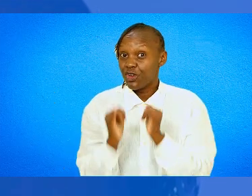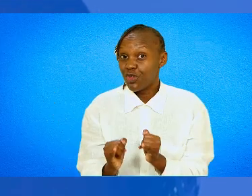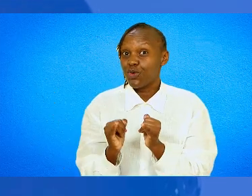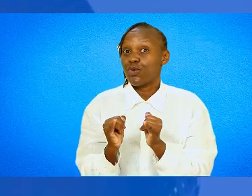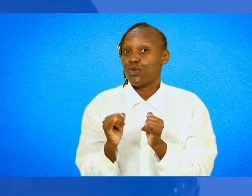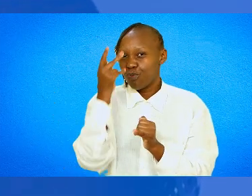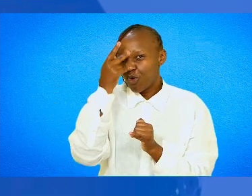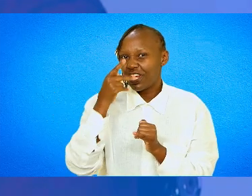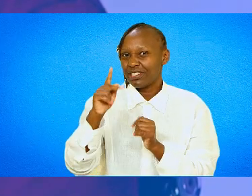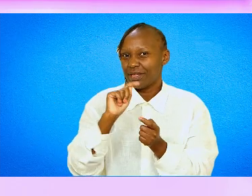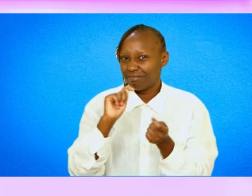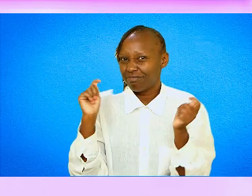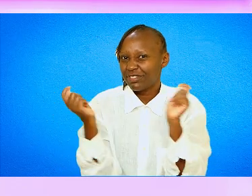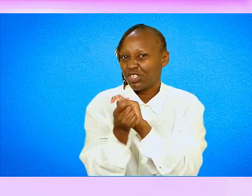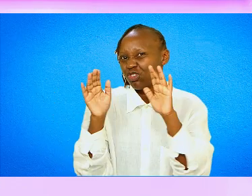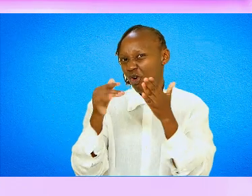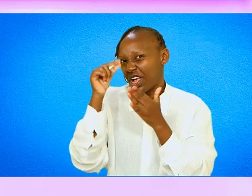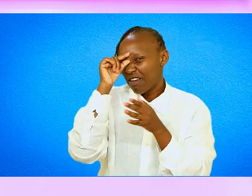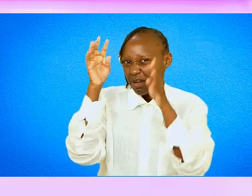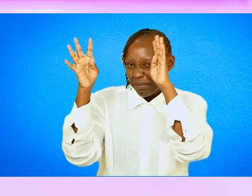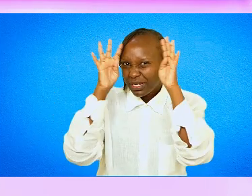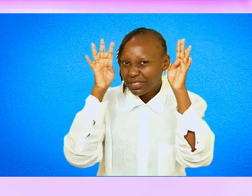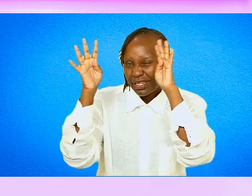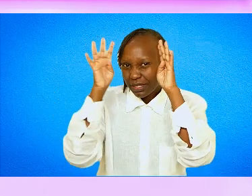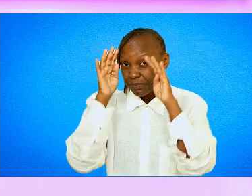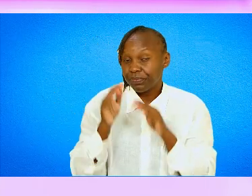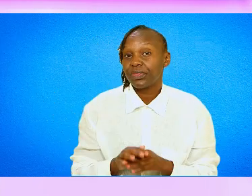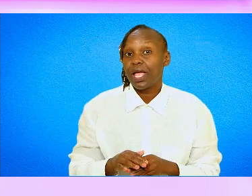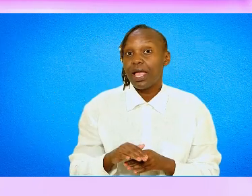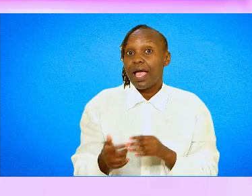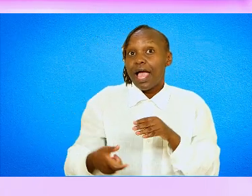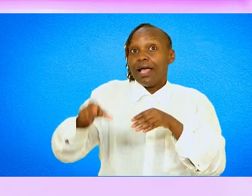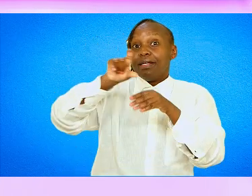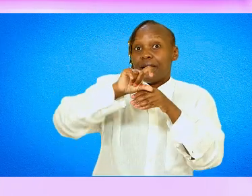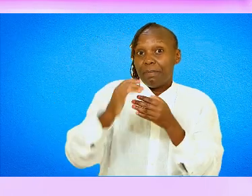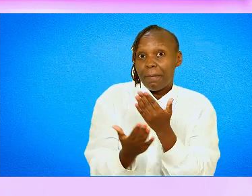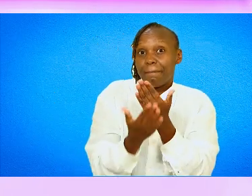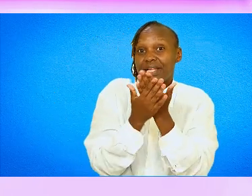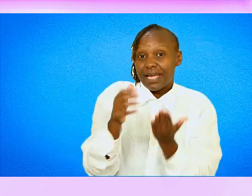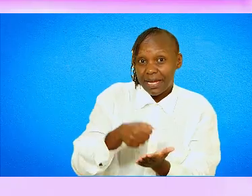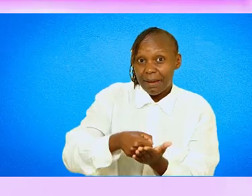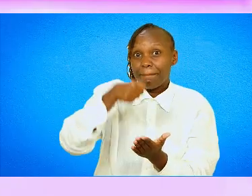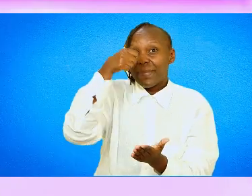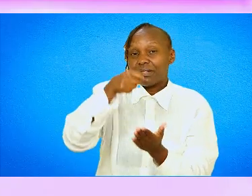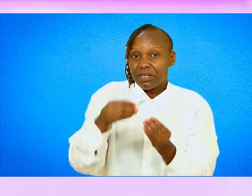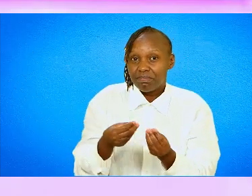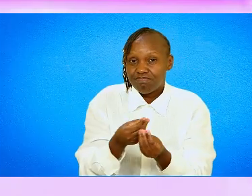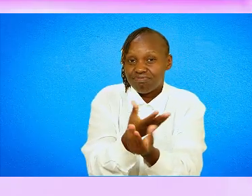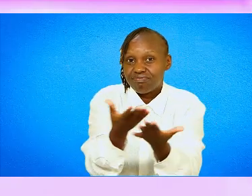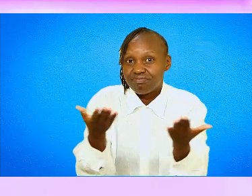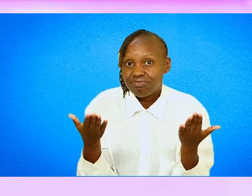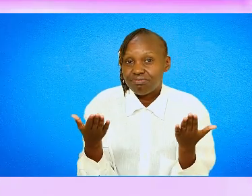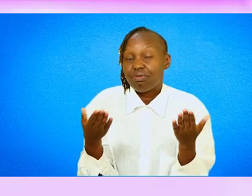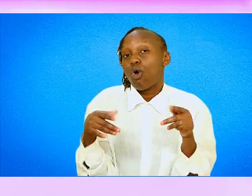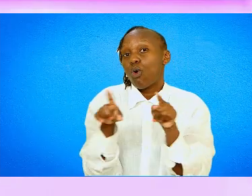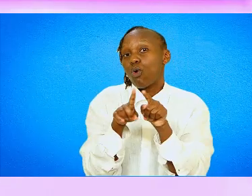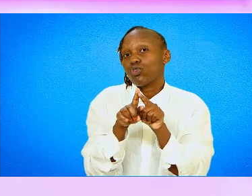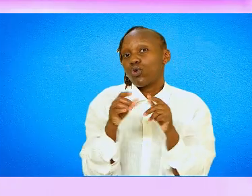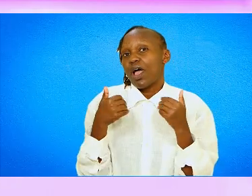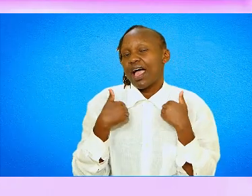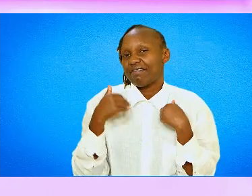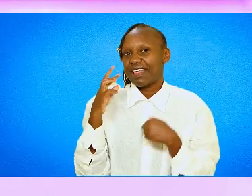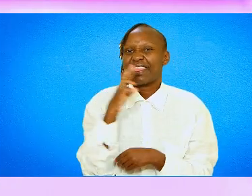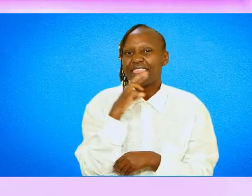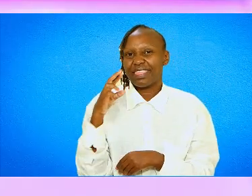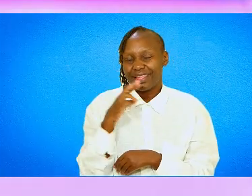or government initiatives. While supplementary budgets may offer opportunities for in-year adjustments, sometimes they also have some